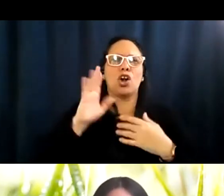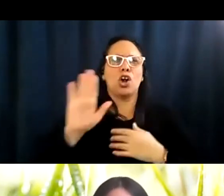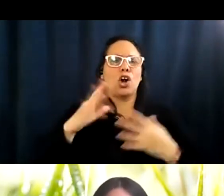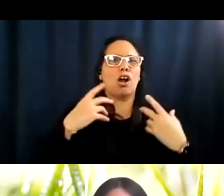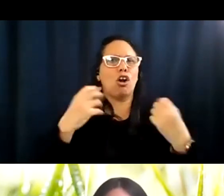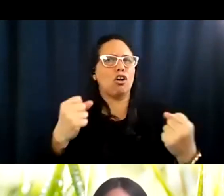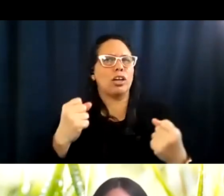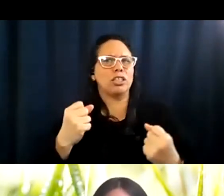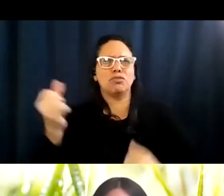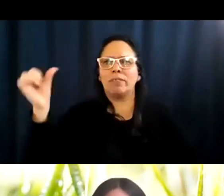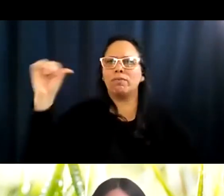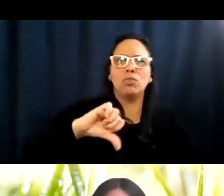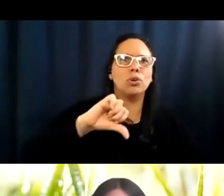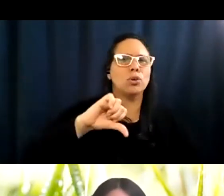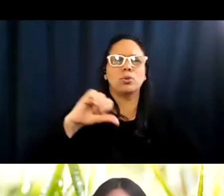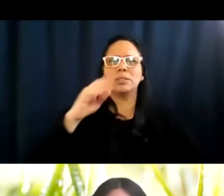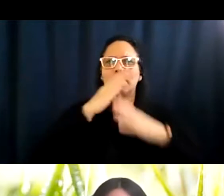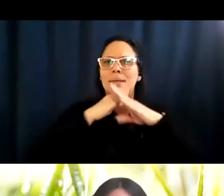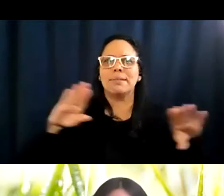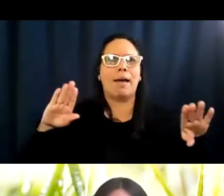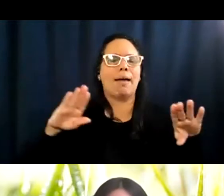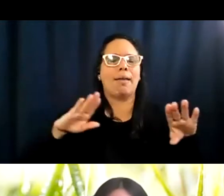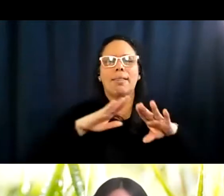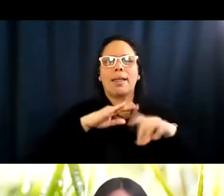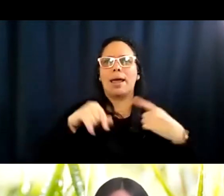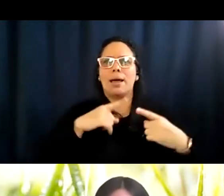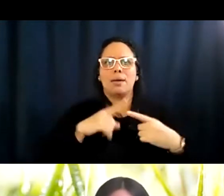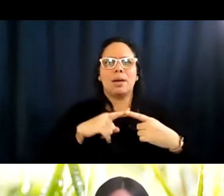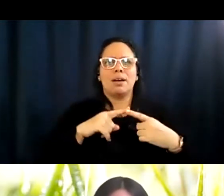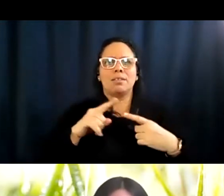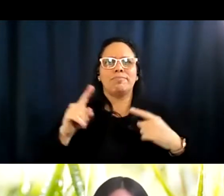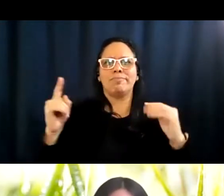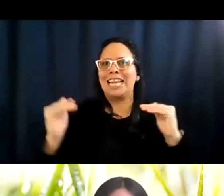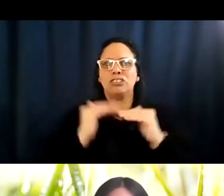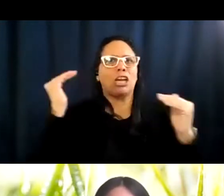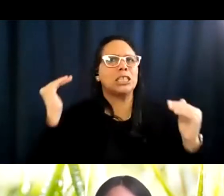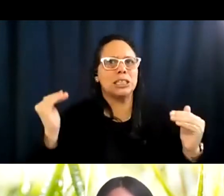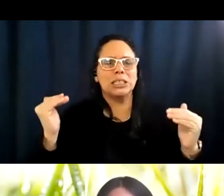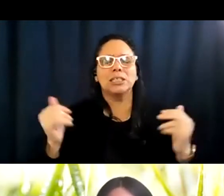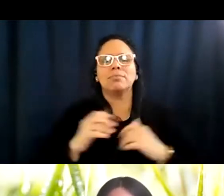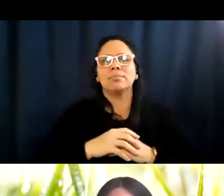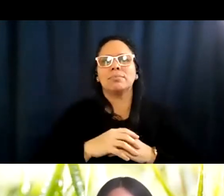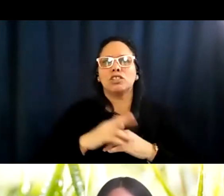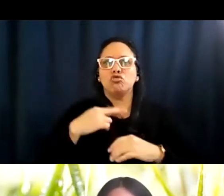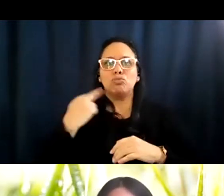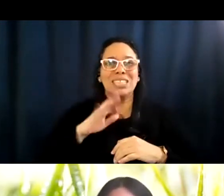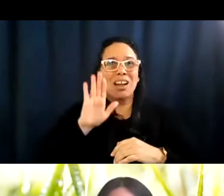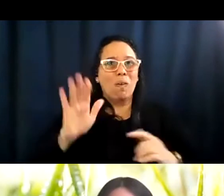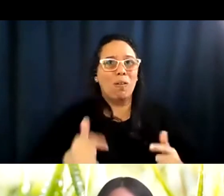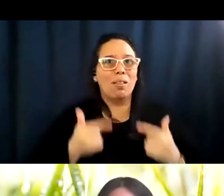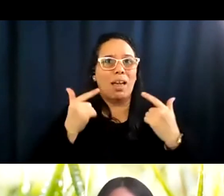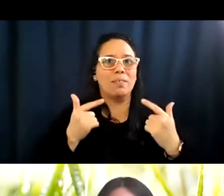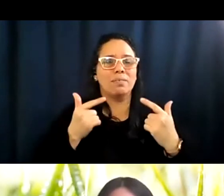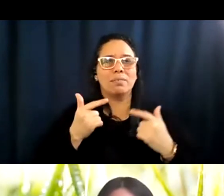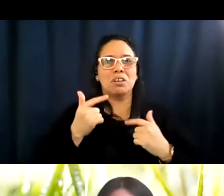be silent or complacent regarding matters of injustice and human rights, risking her very livelihood for the greater